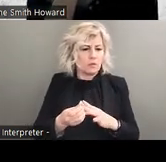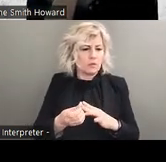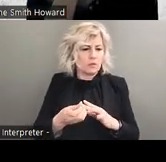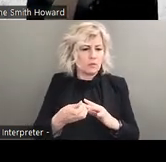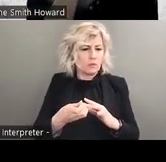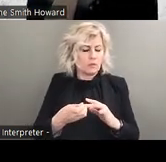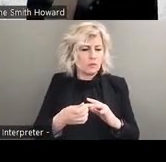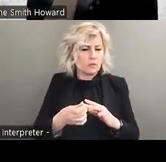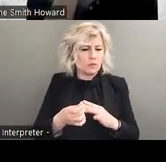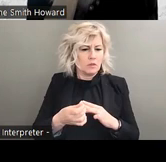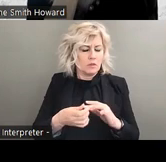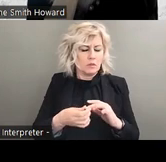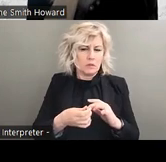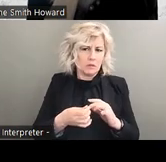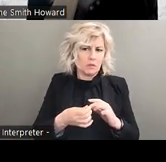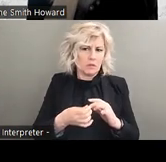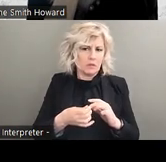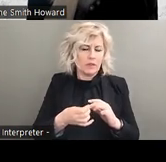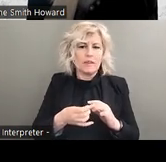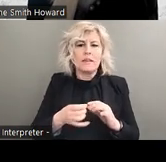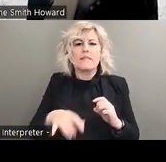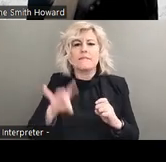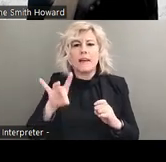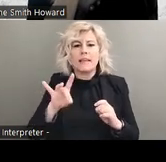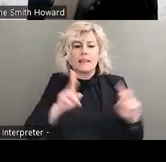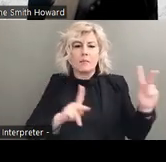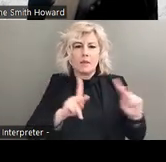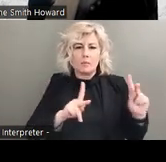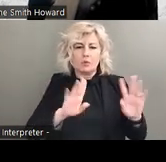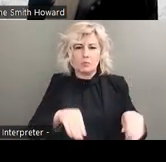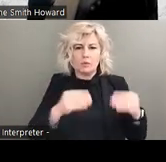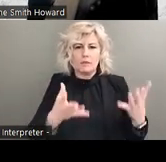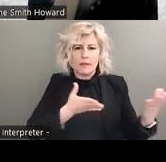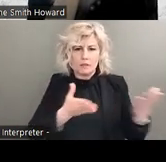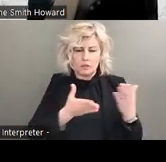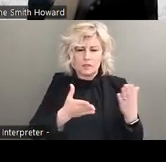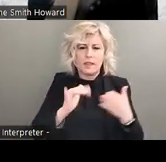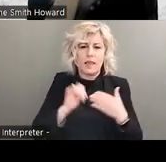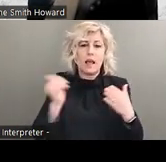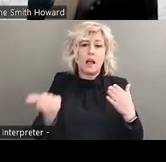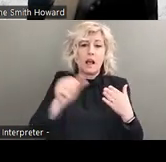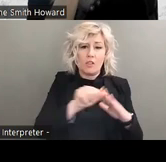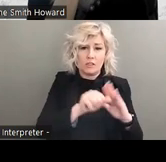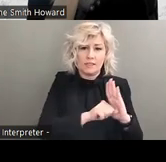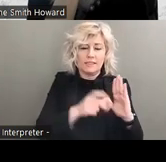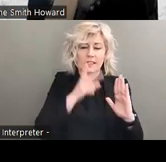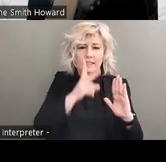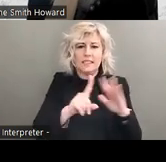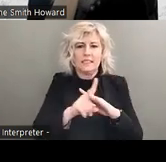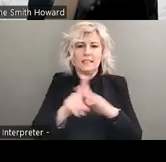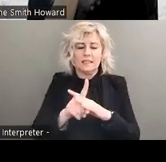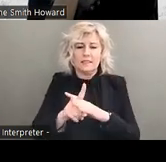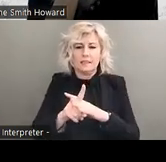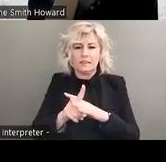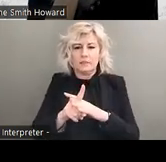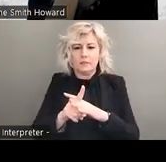the services, but finding the people for provide the services. That other states have seen pop up to sort